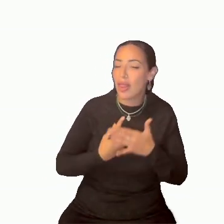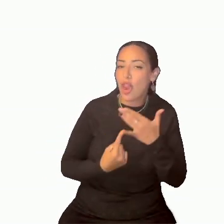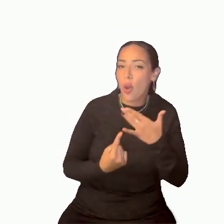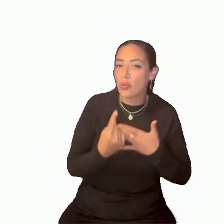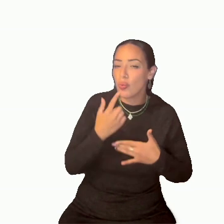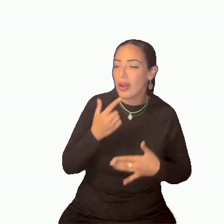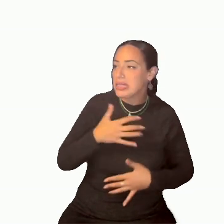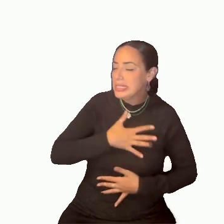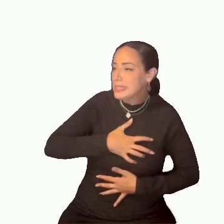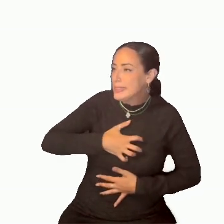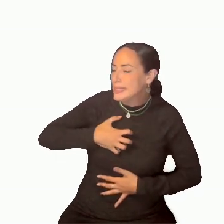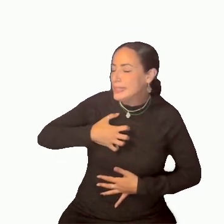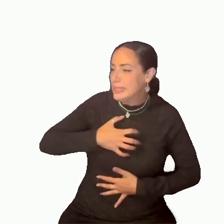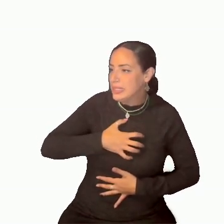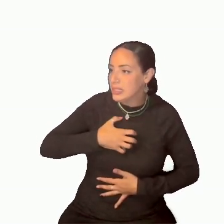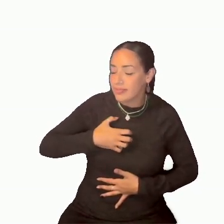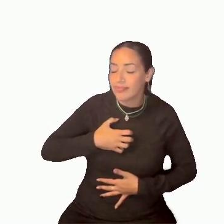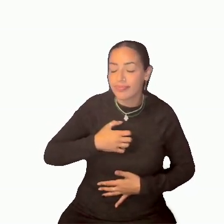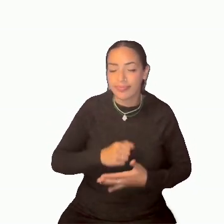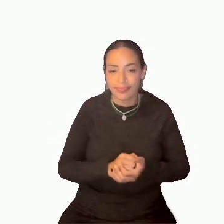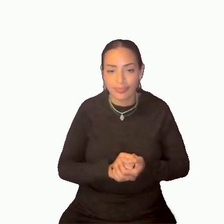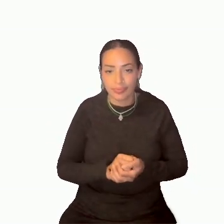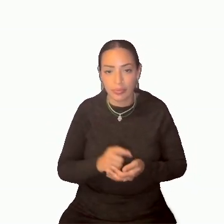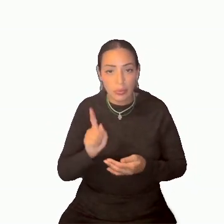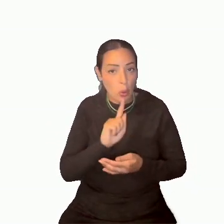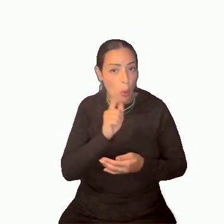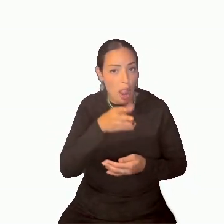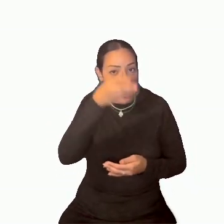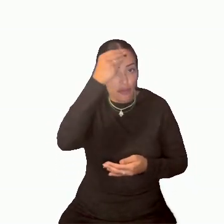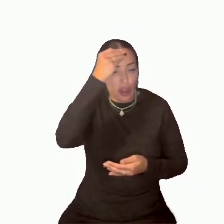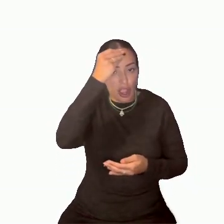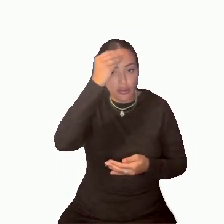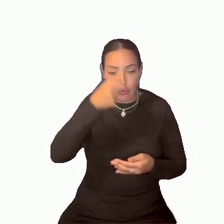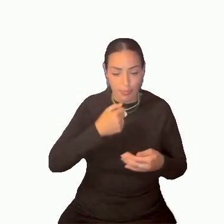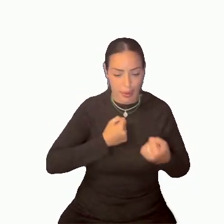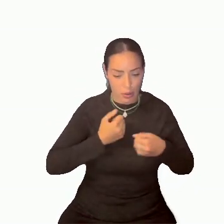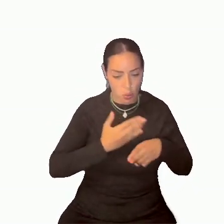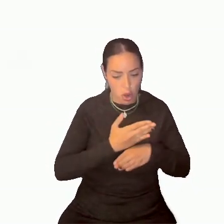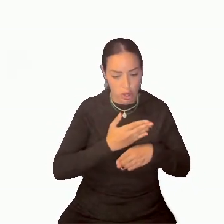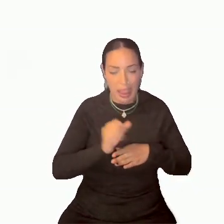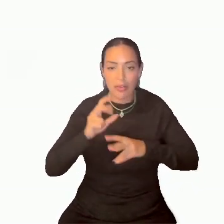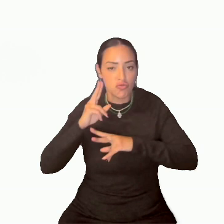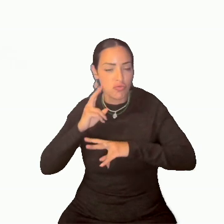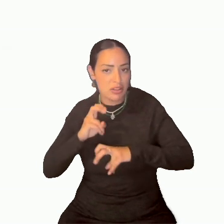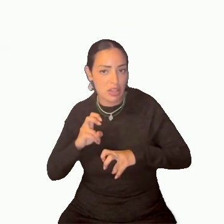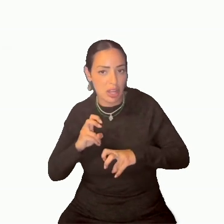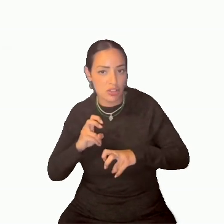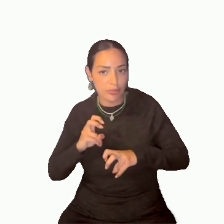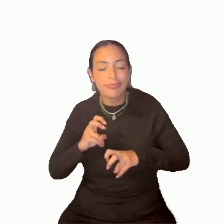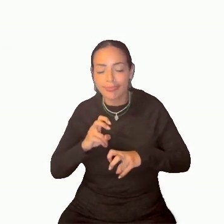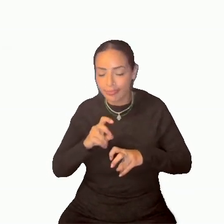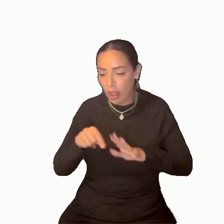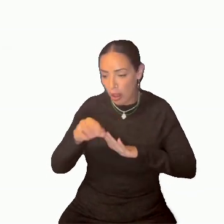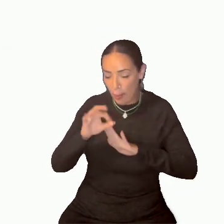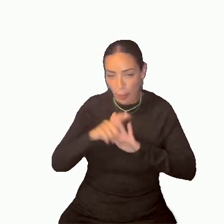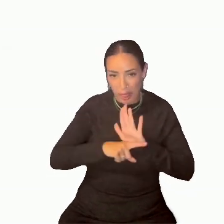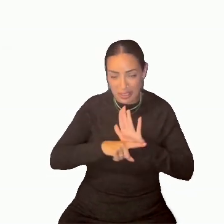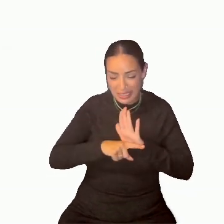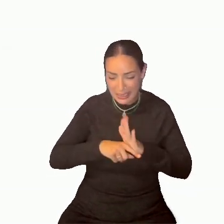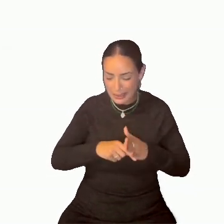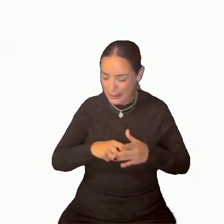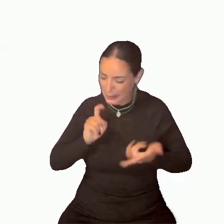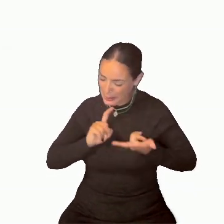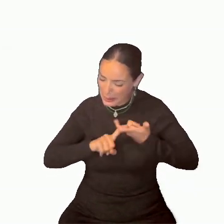grief. What I know from both my own practice and the findings of my research is that even in the most inflexible of policies